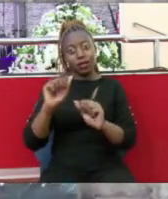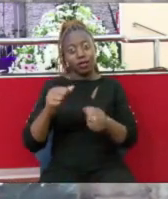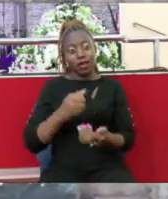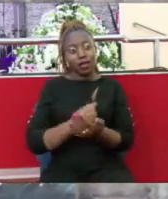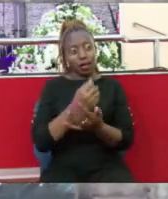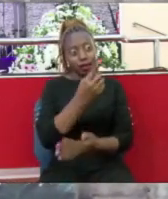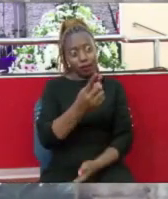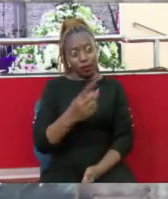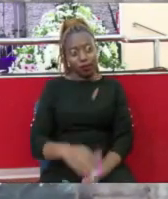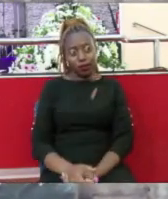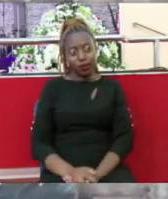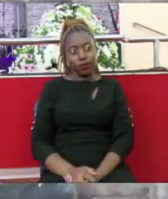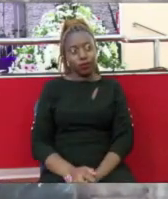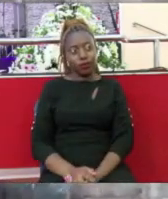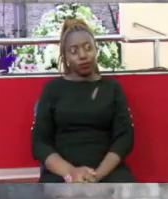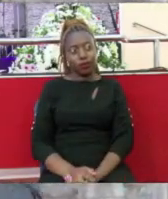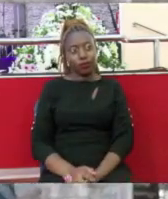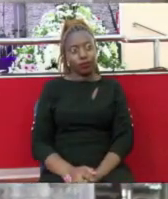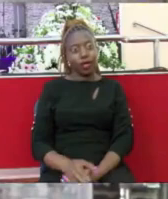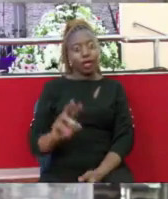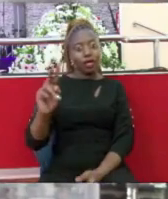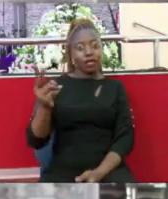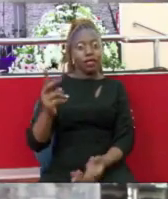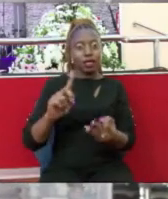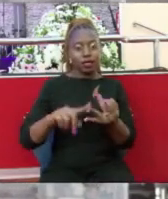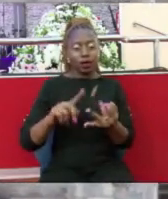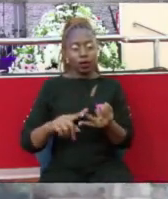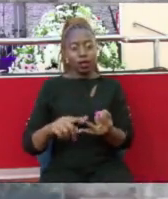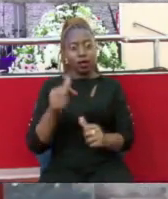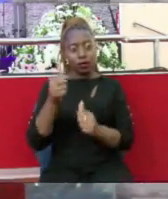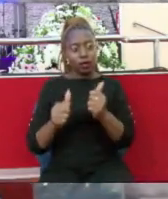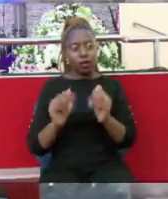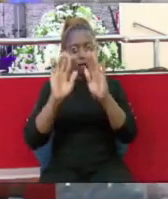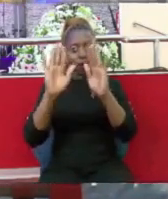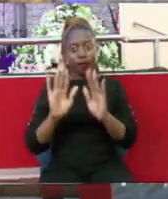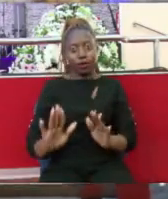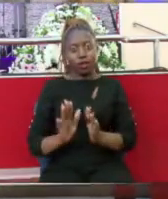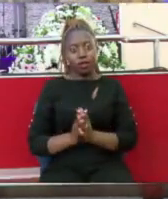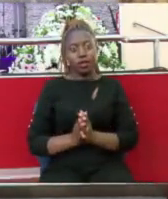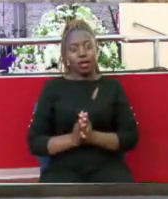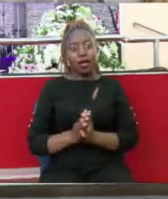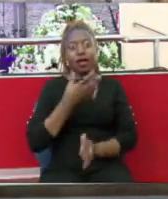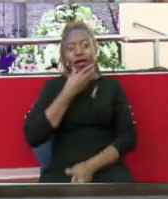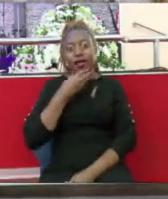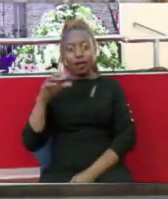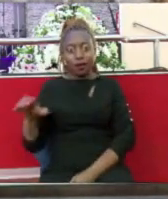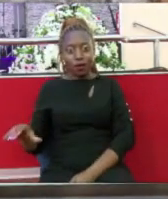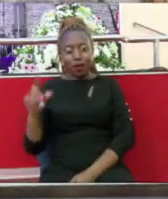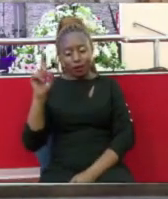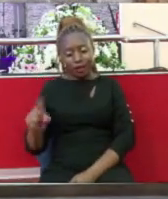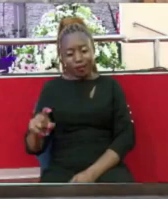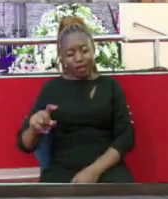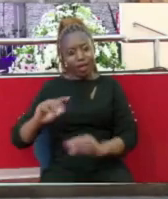you. The second thing, which is very important, this boy must have been taught well by the mother.